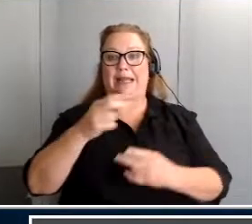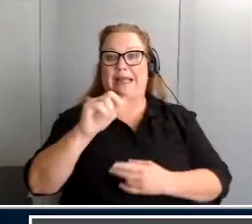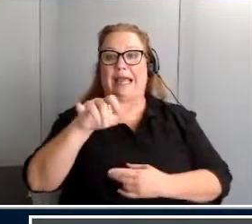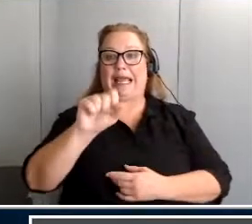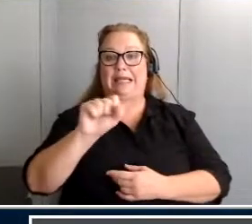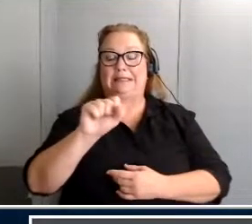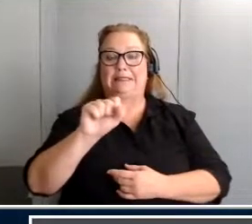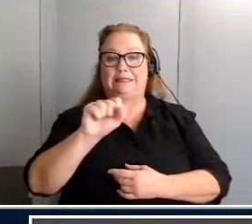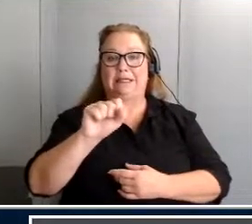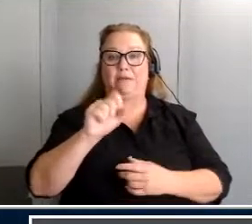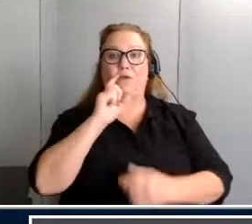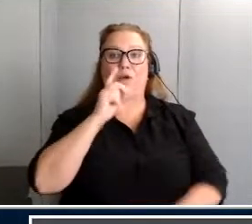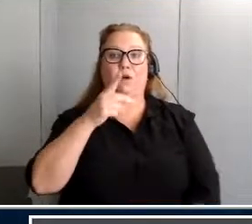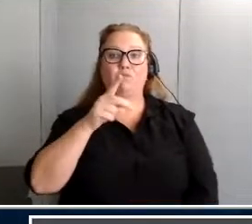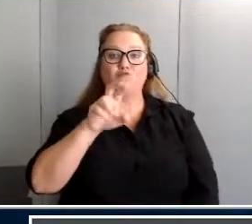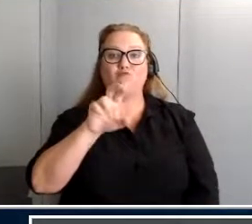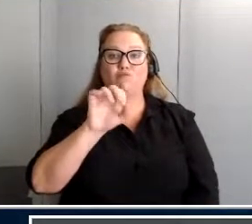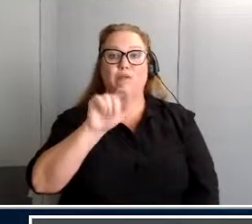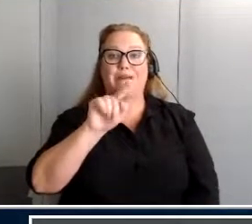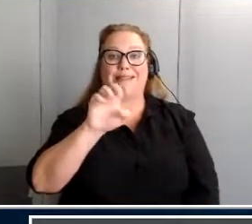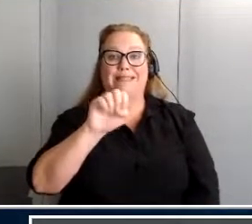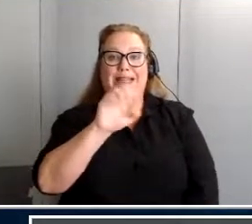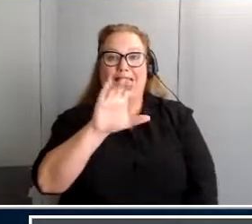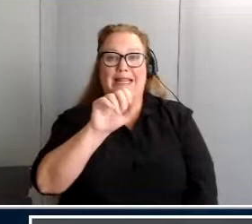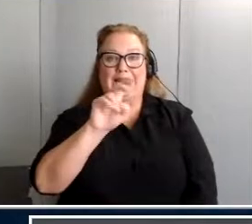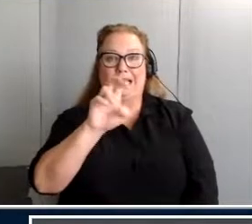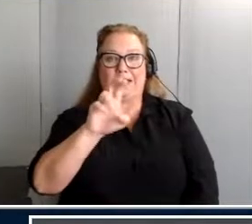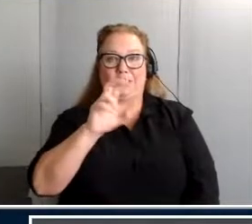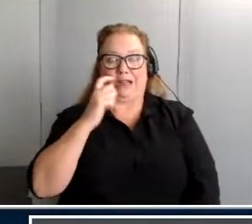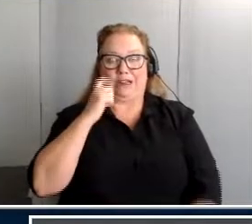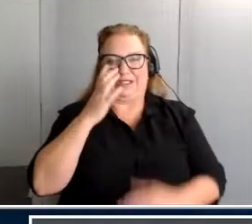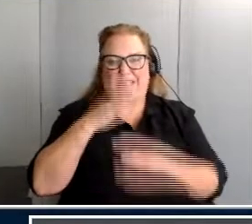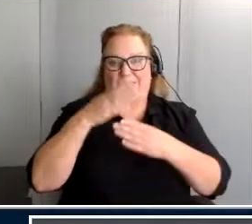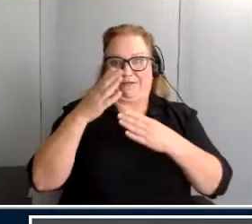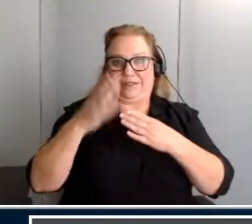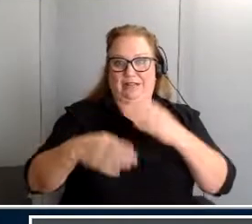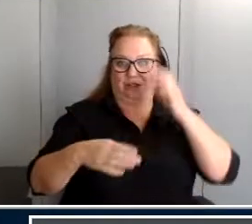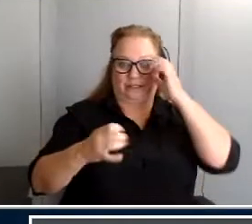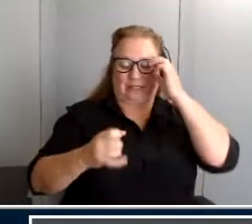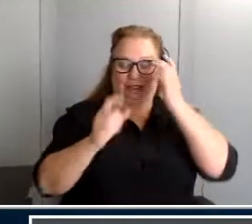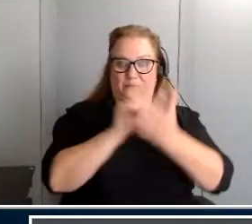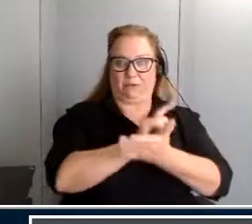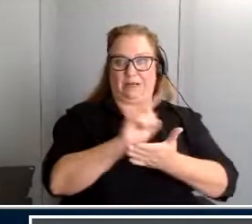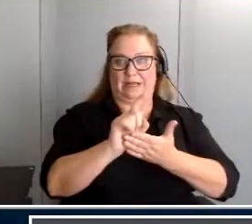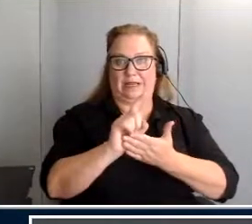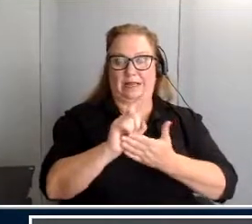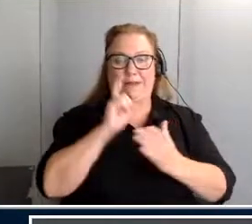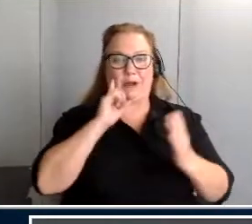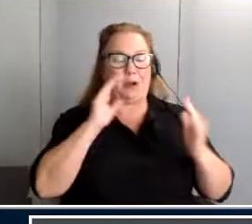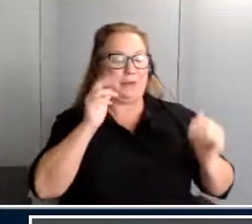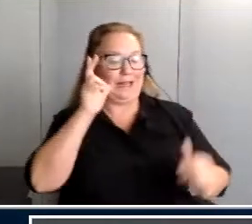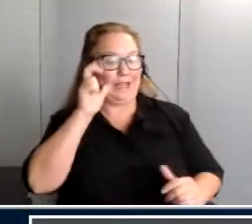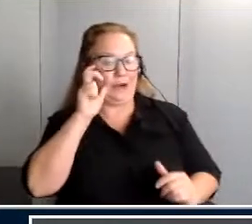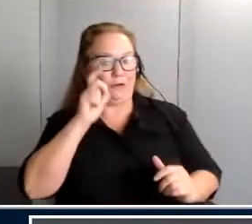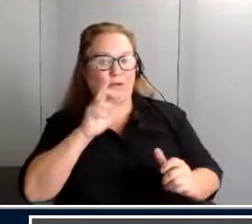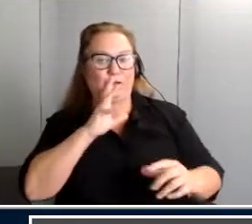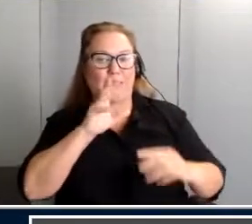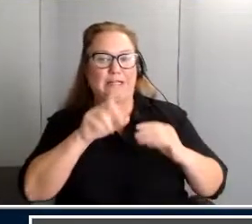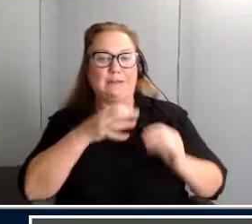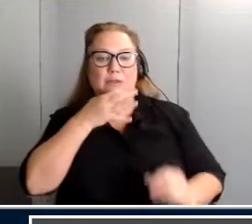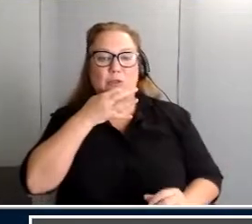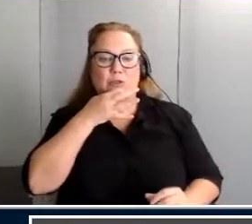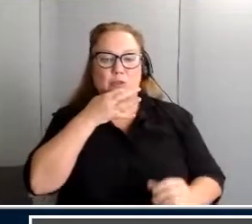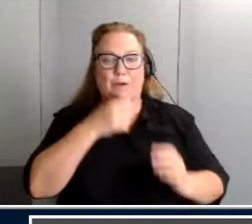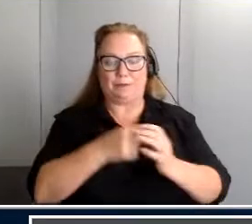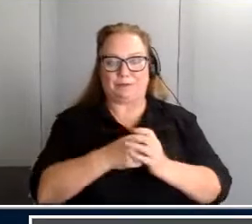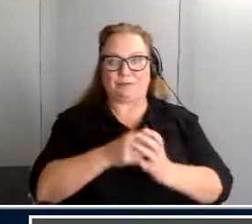for prostate cancer right now. I think he actually just finished up this week, I'm hoping. So we're going to catch up with him here in just a moment. So a big welcome